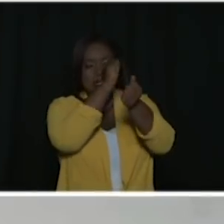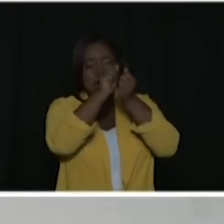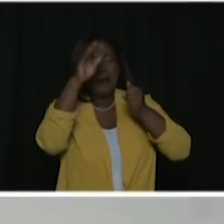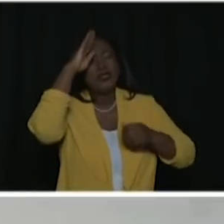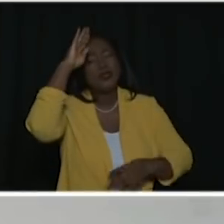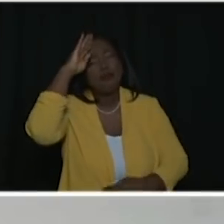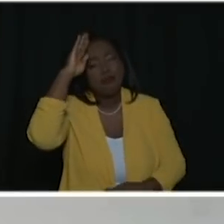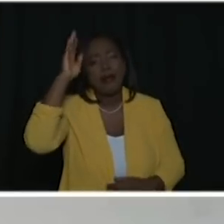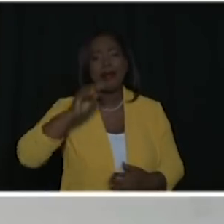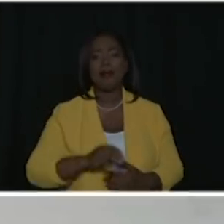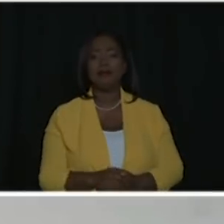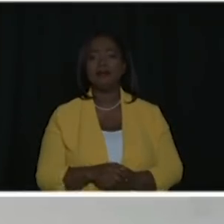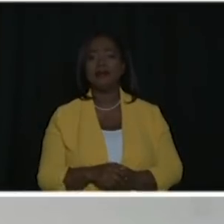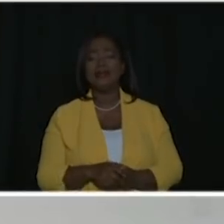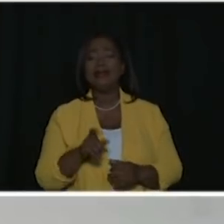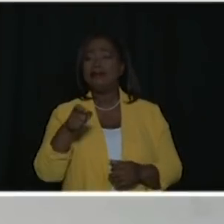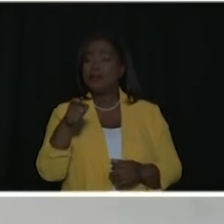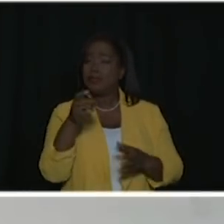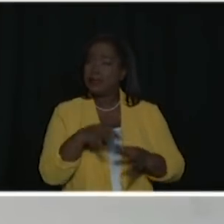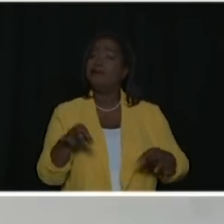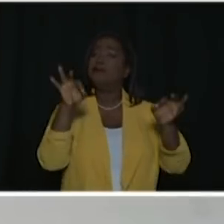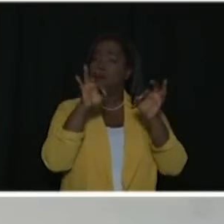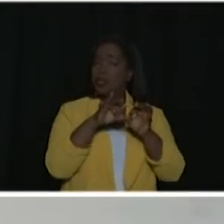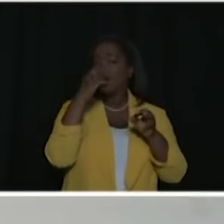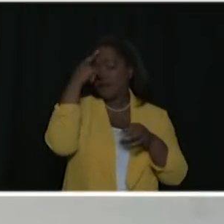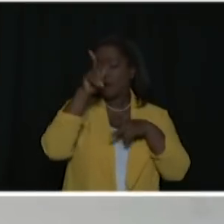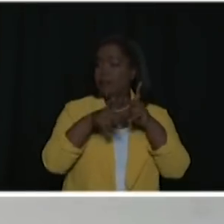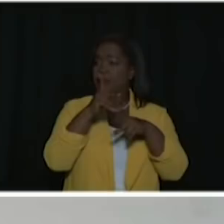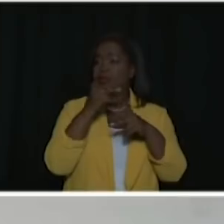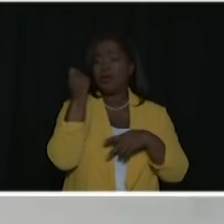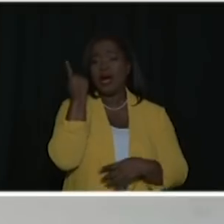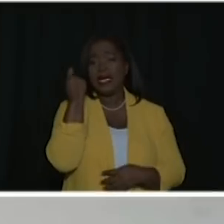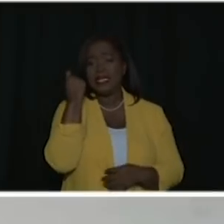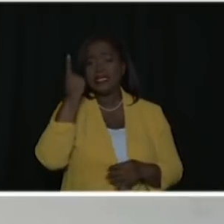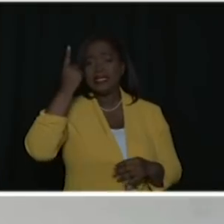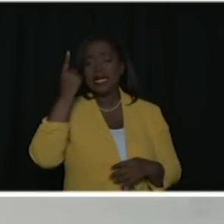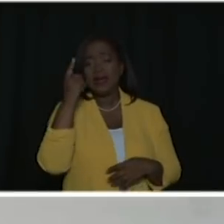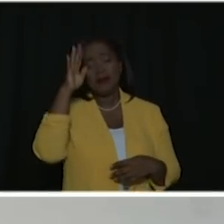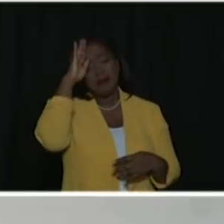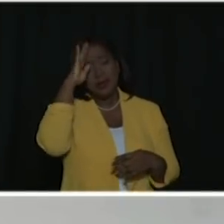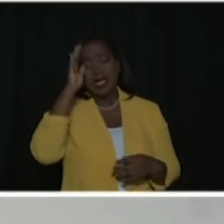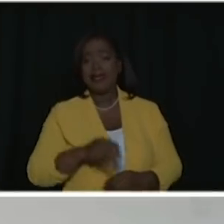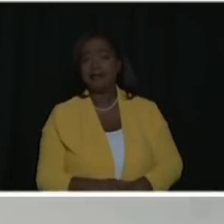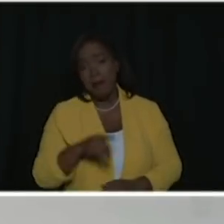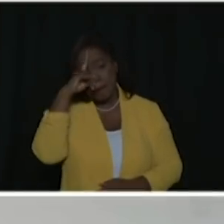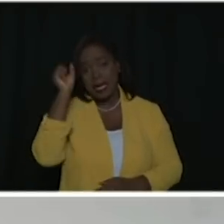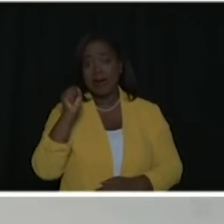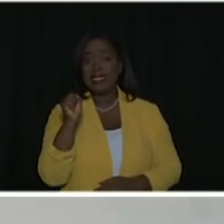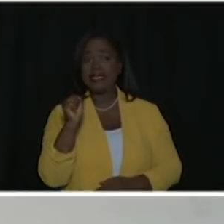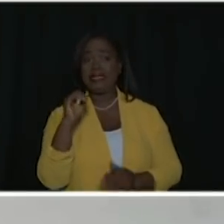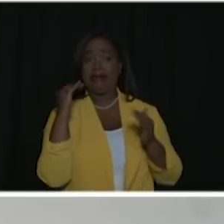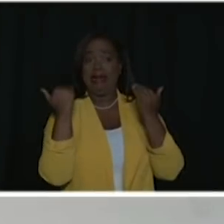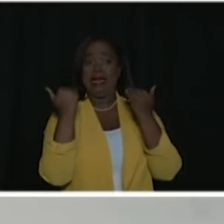can trigger a clear response in the brain. It impacts and it stunts their emotional development, right?